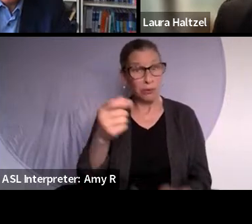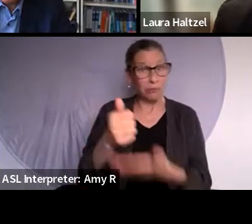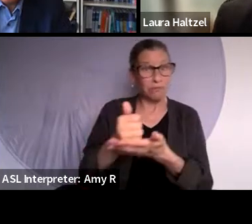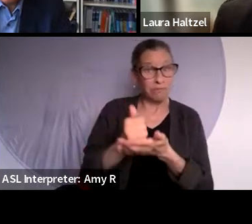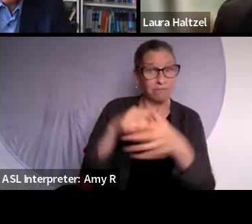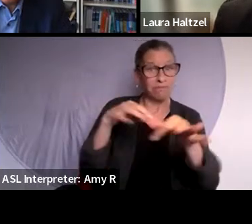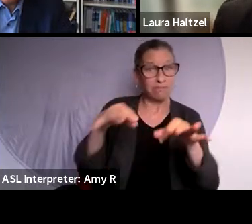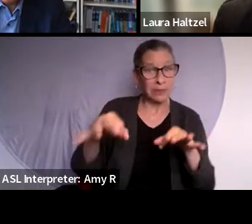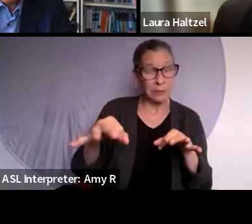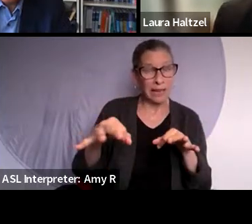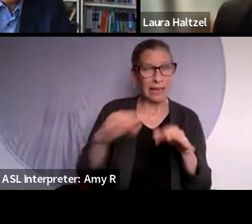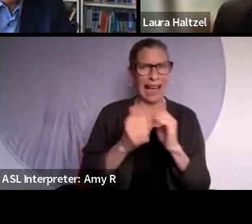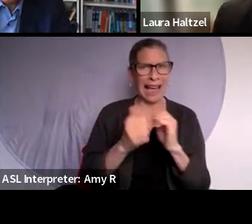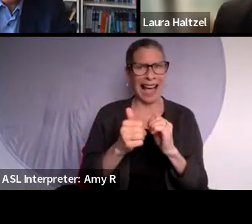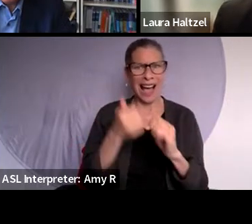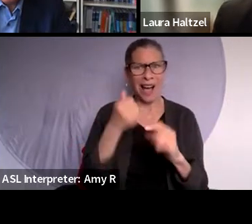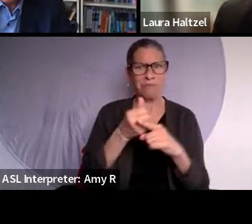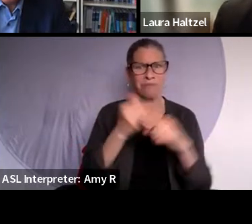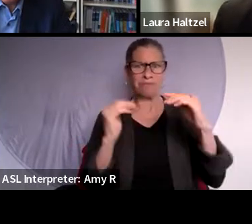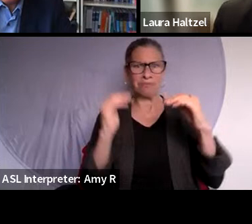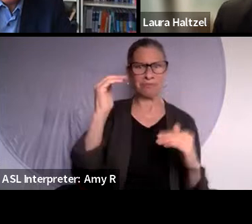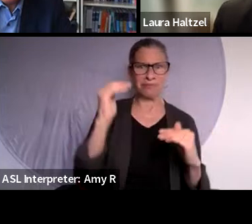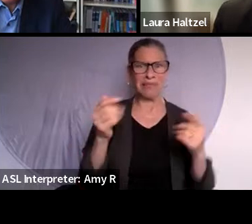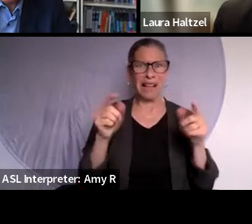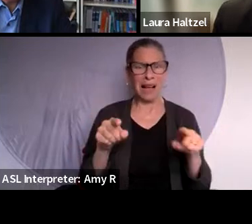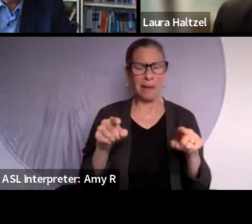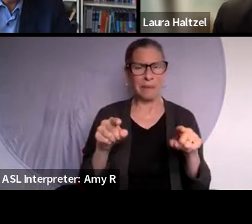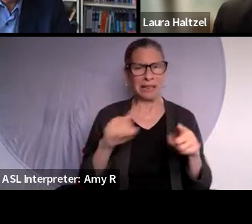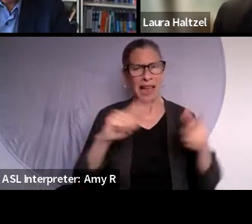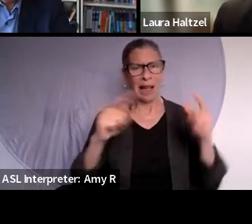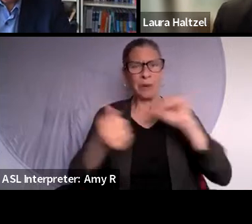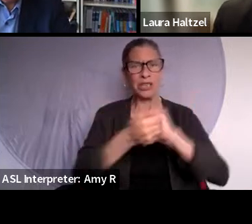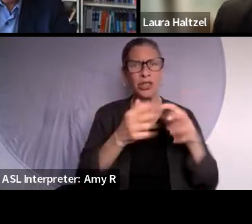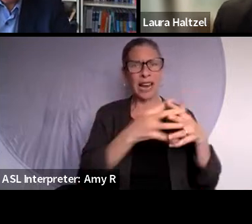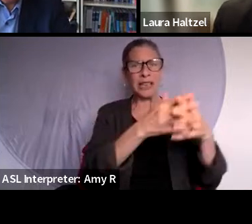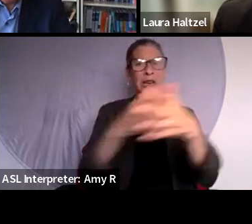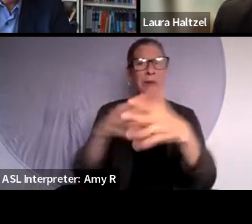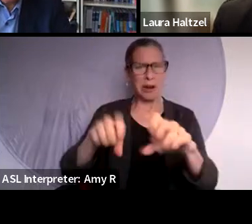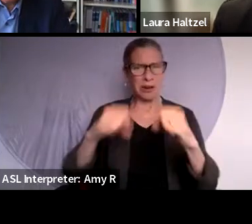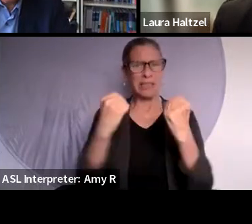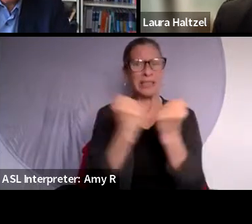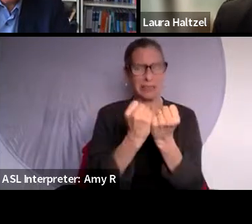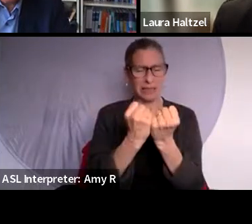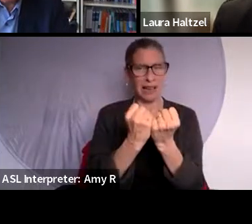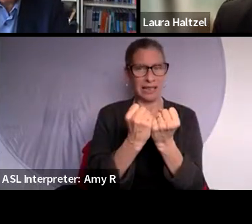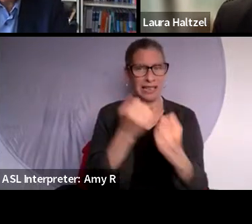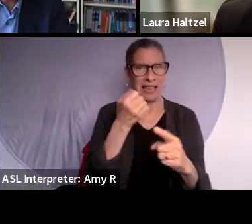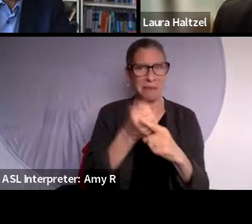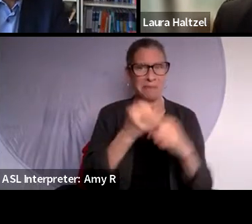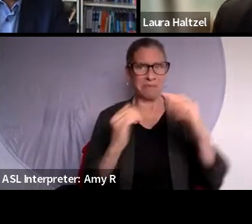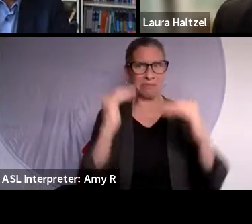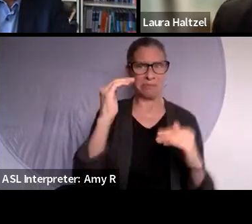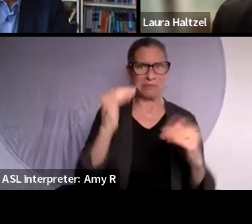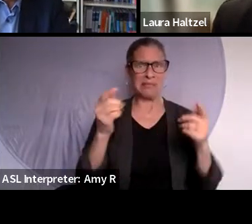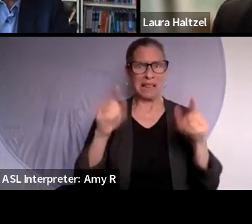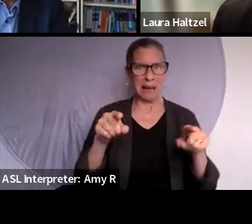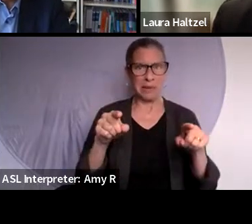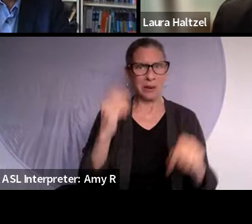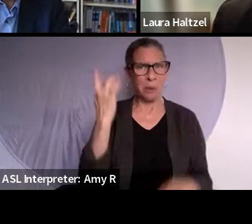How did that imbalance come about, and what's changed in American society such that that imbalance